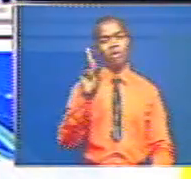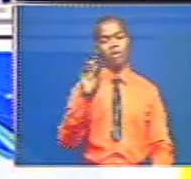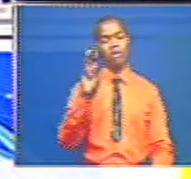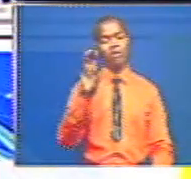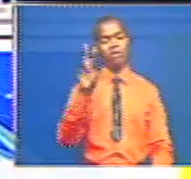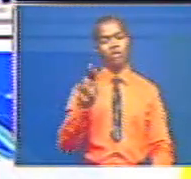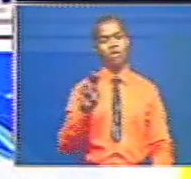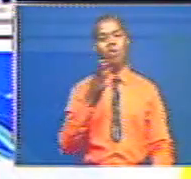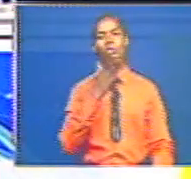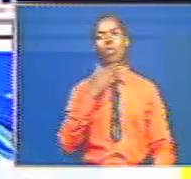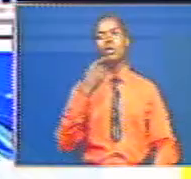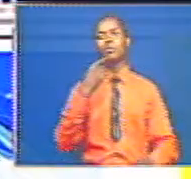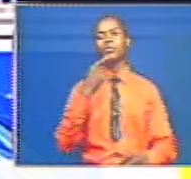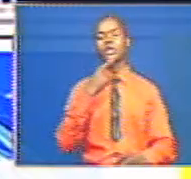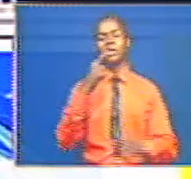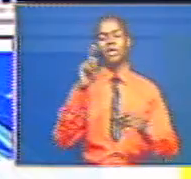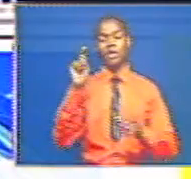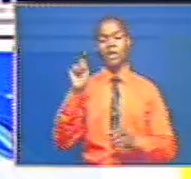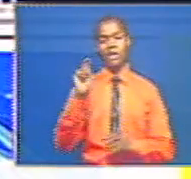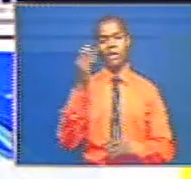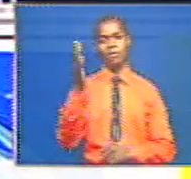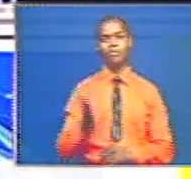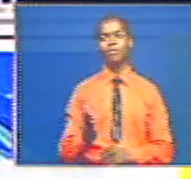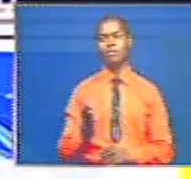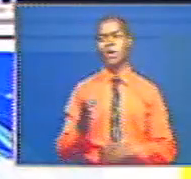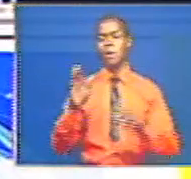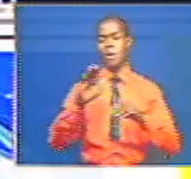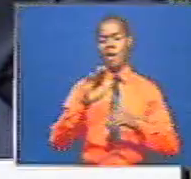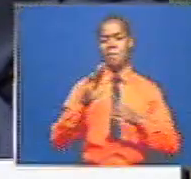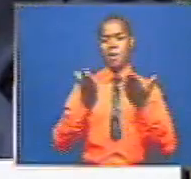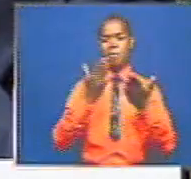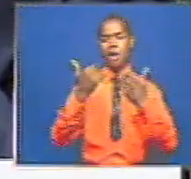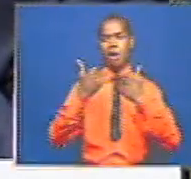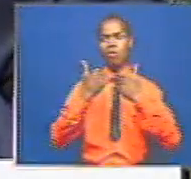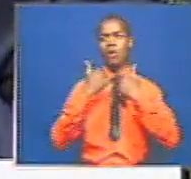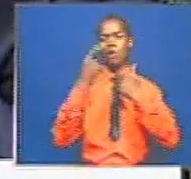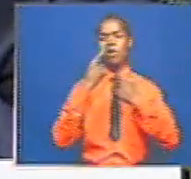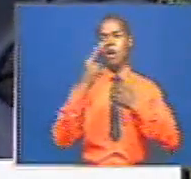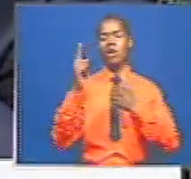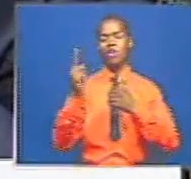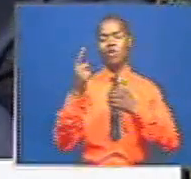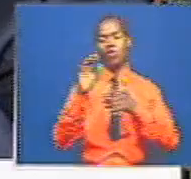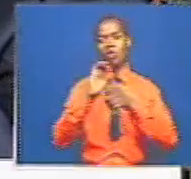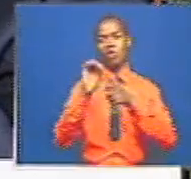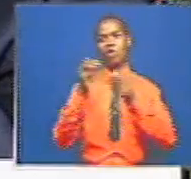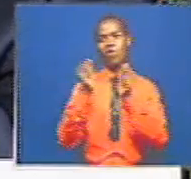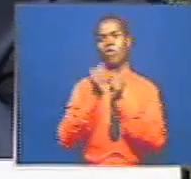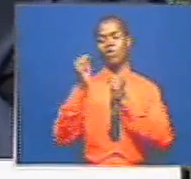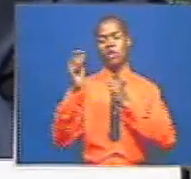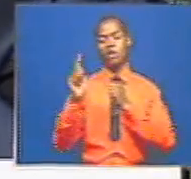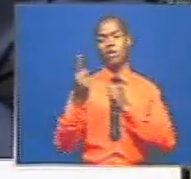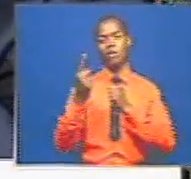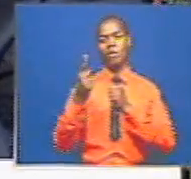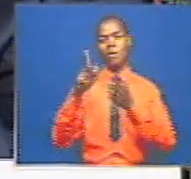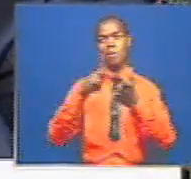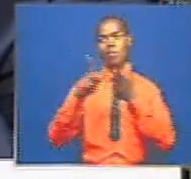want to tell Kenyans, wherever you are, whether you have 100,000 shillings or 50,000 shillings, just buy a tank. Once